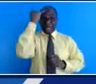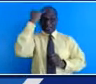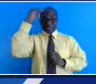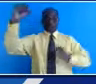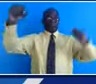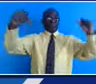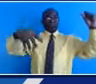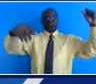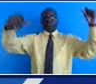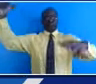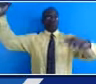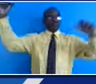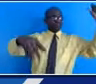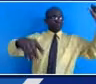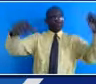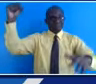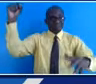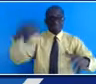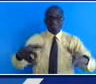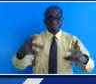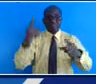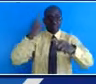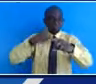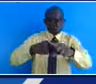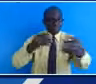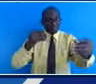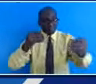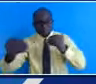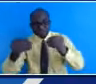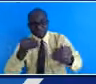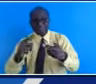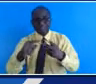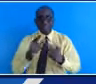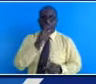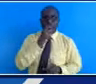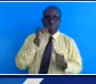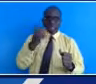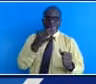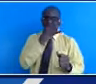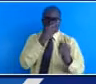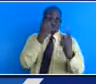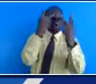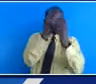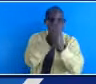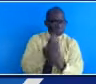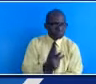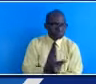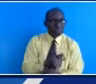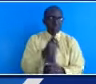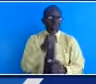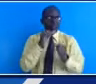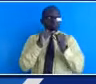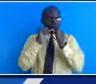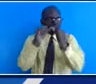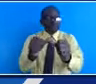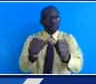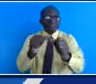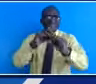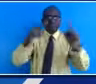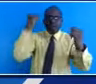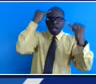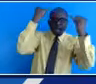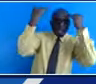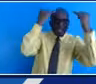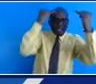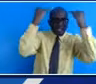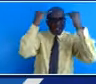some streets for the restaurants. Those are the type of ideas that we're going to continue to focus on and push on, working with the county executive, working with the governor. But